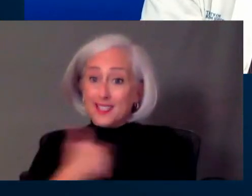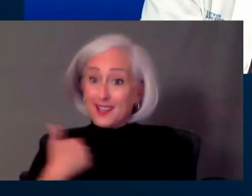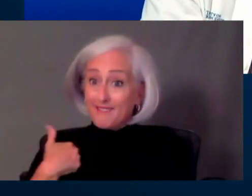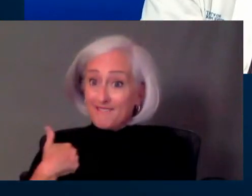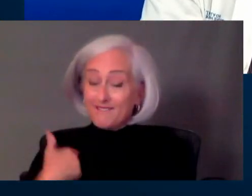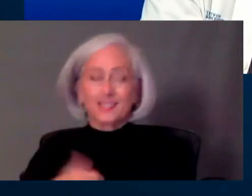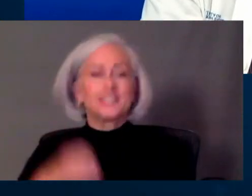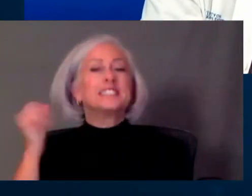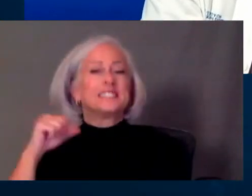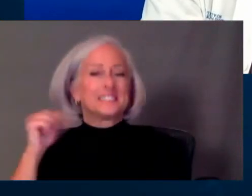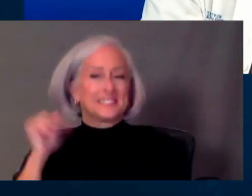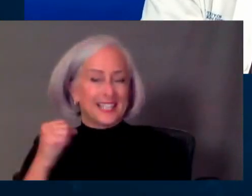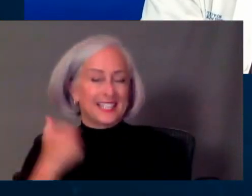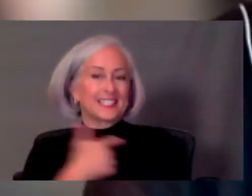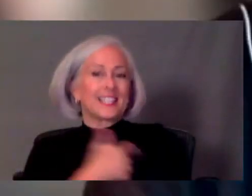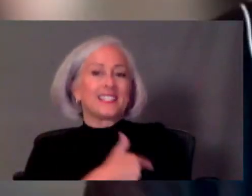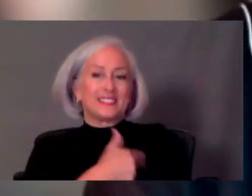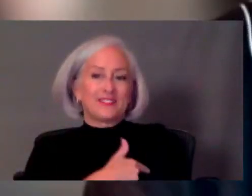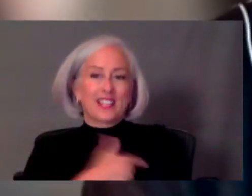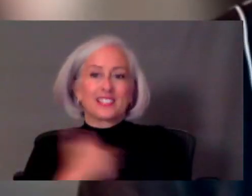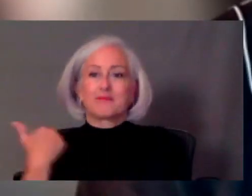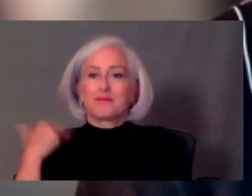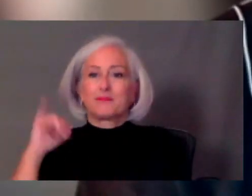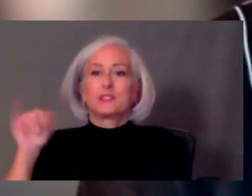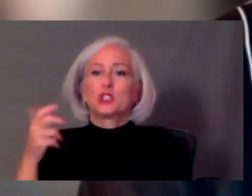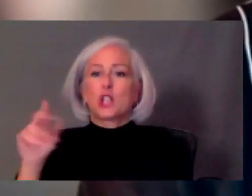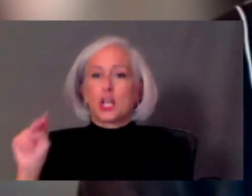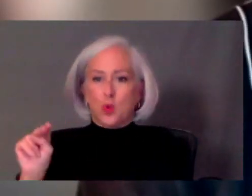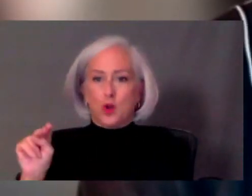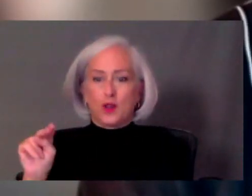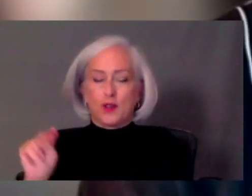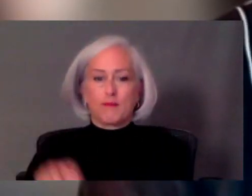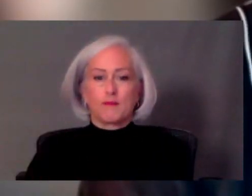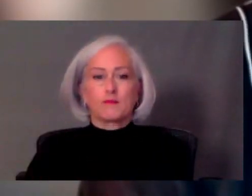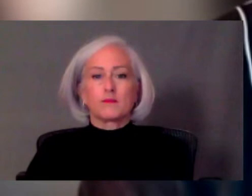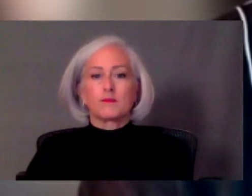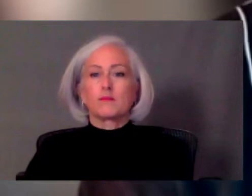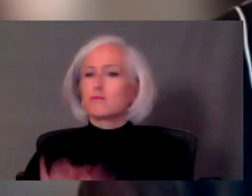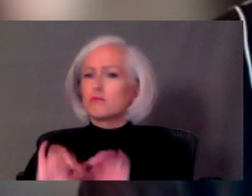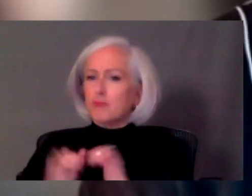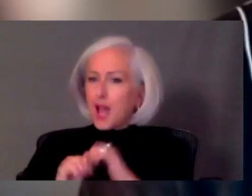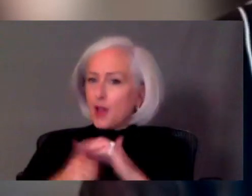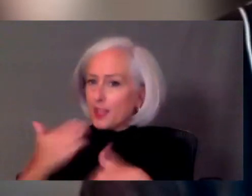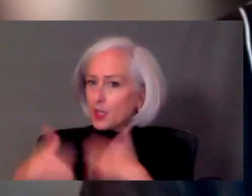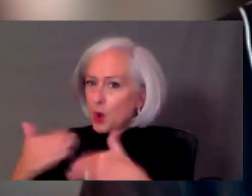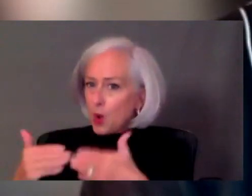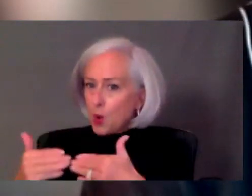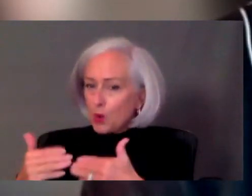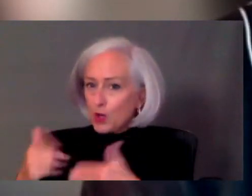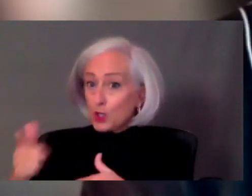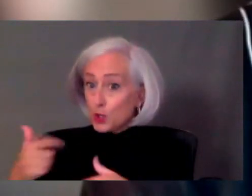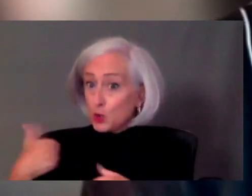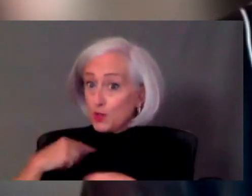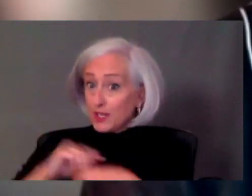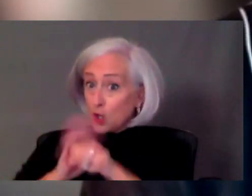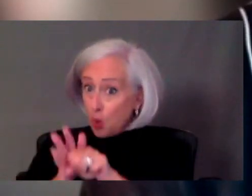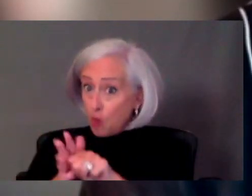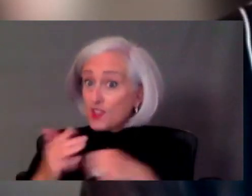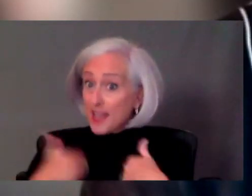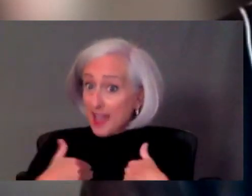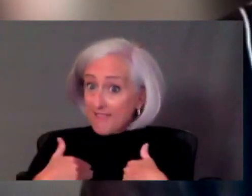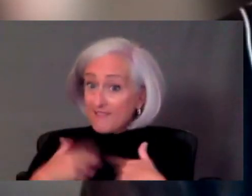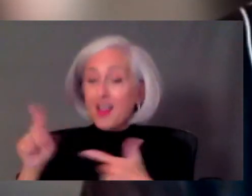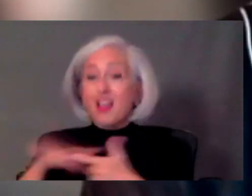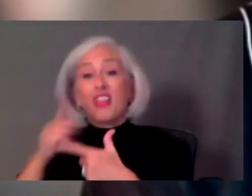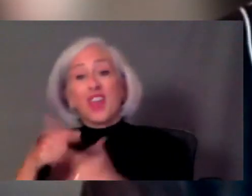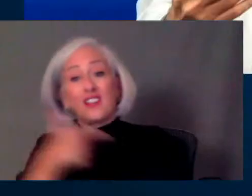this fatigue. And people tell me, oh, with your job and you have kids at the house, and well, I've always had that, and I wasn't